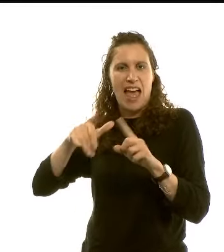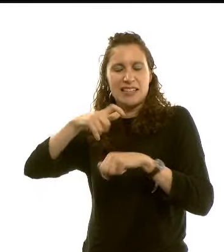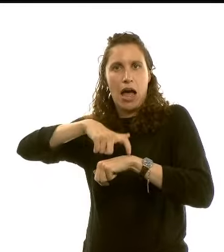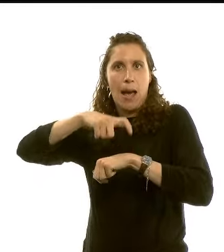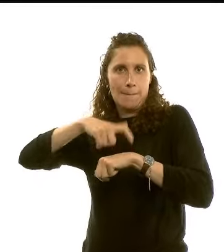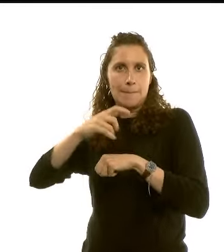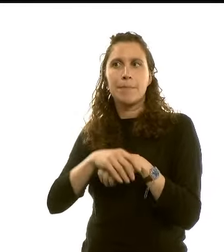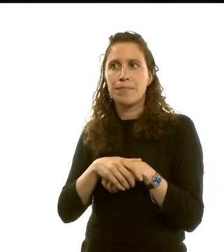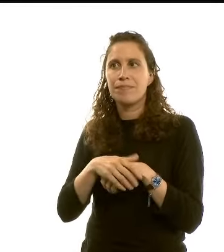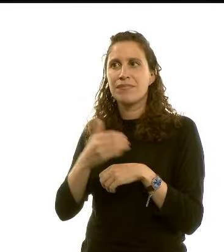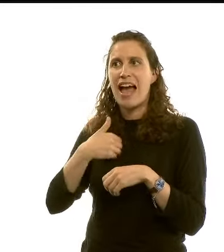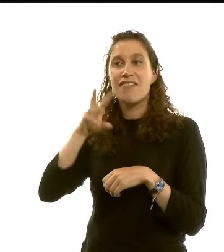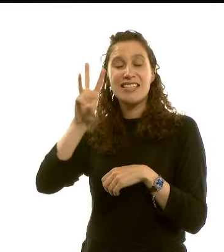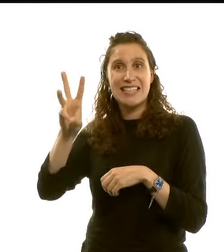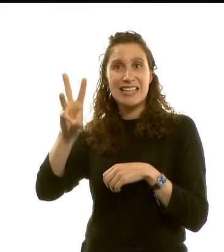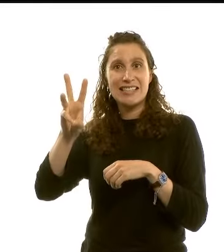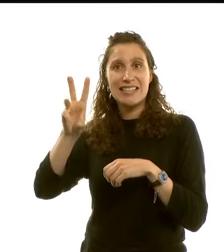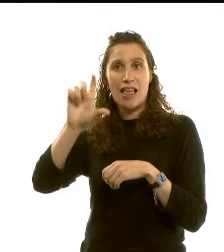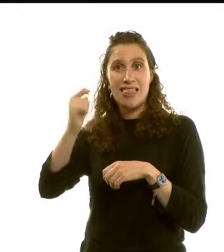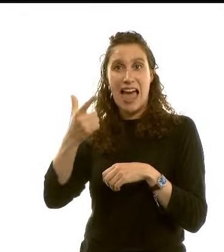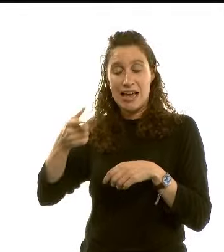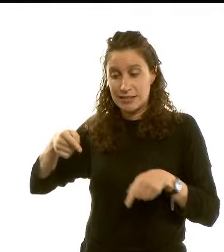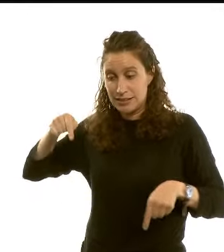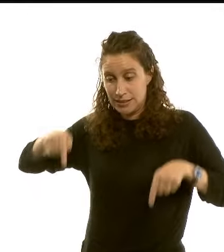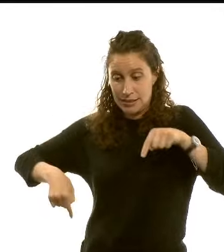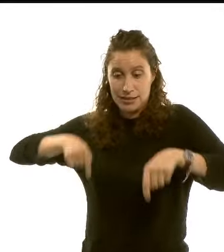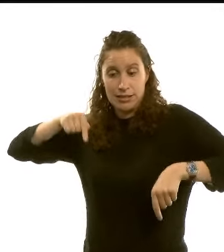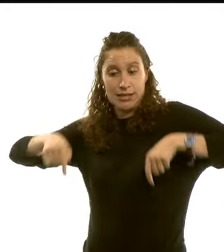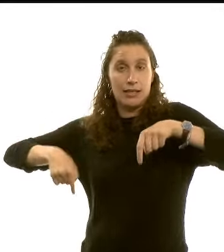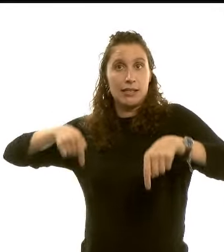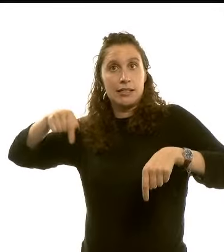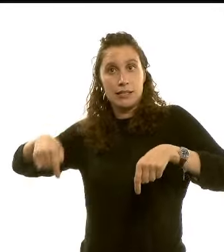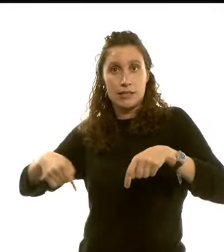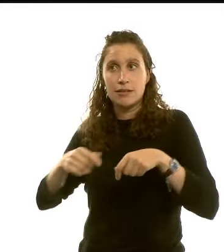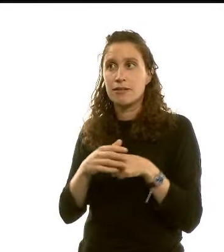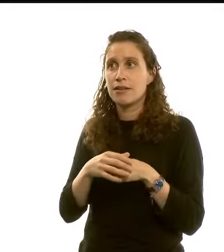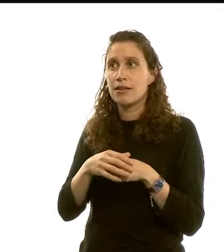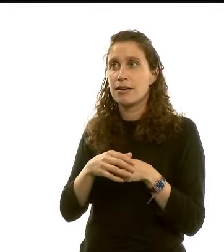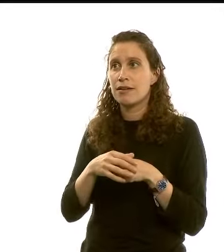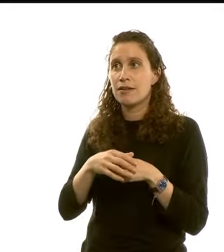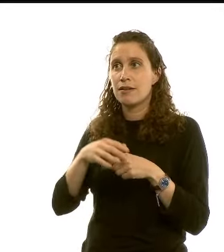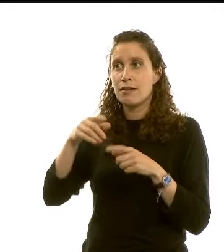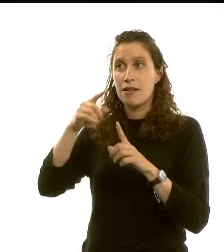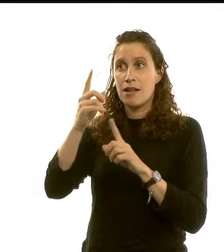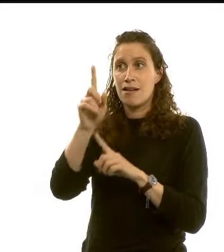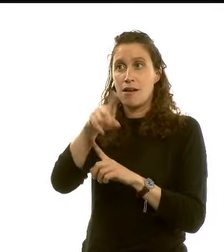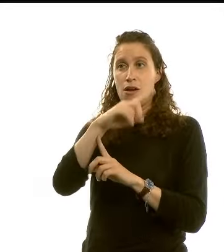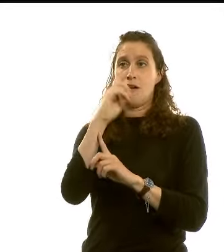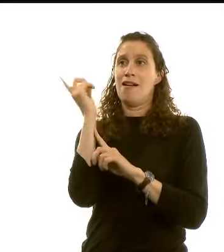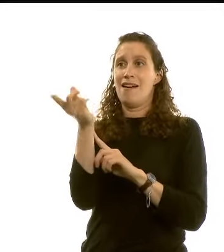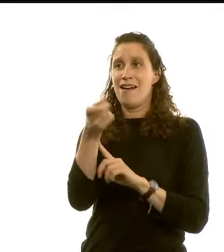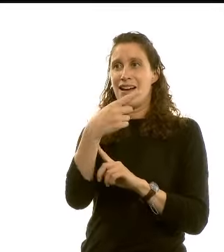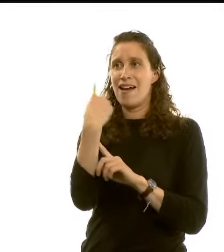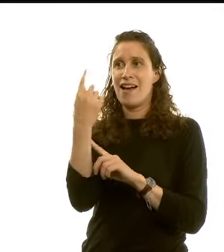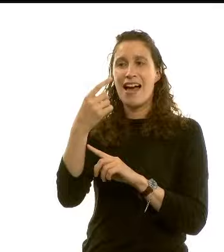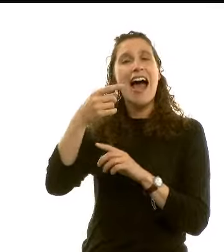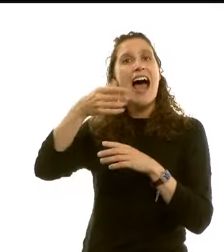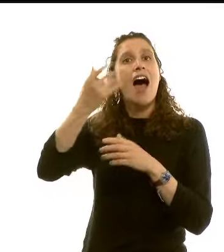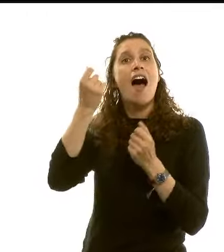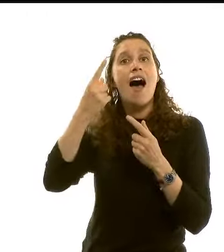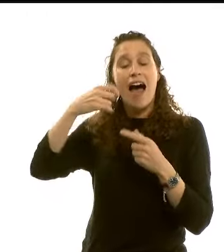noted for its 6 articulated legs, as well as this little function we've got here. It's a kind of a hideaway handle, makes it